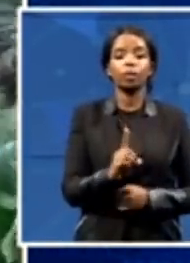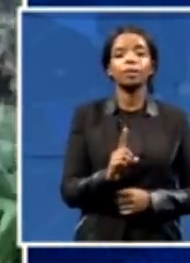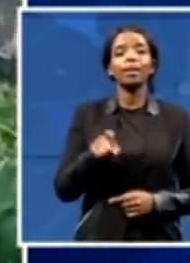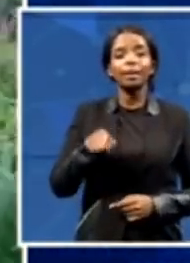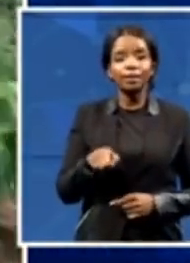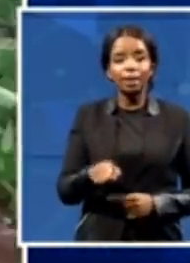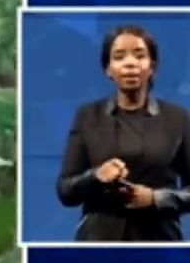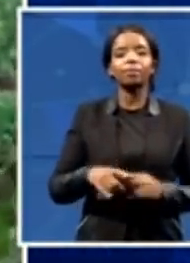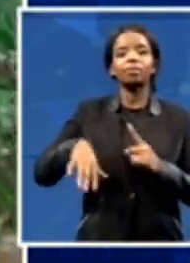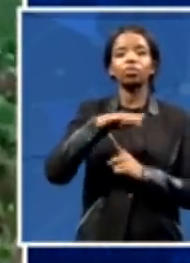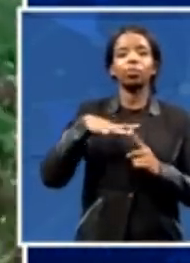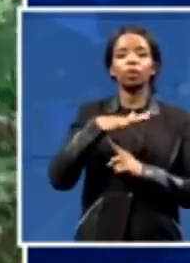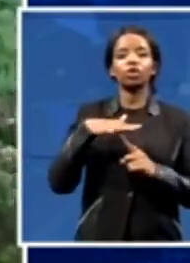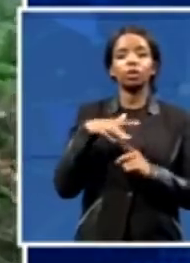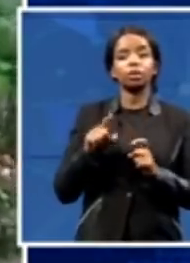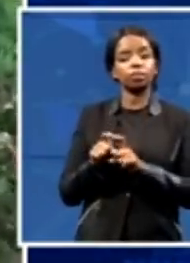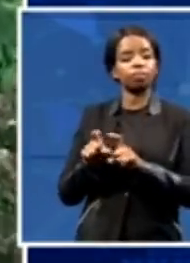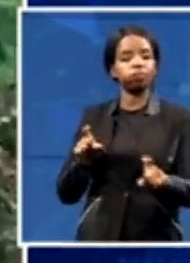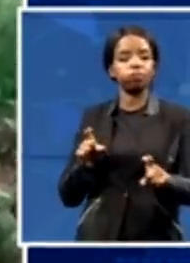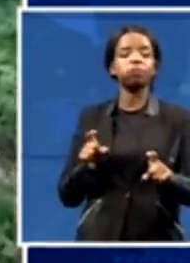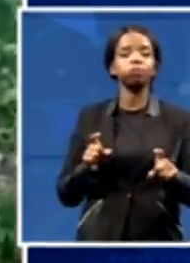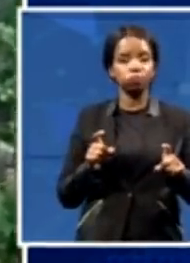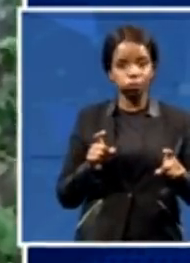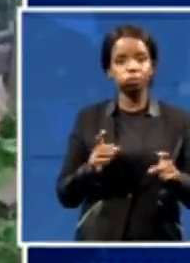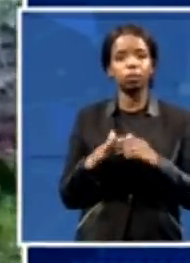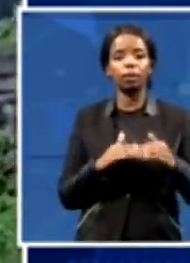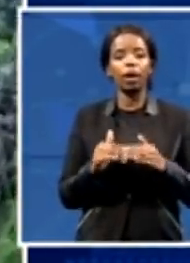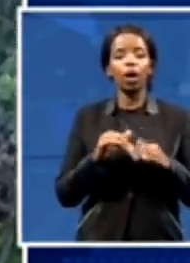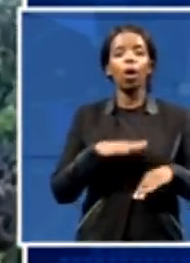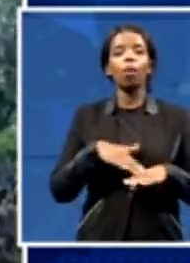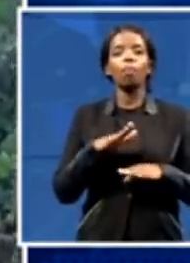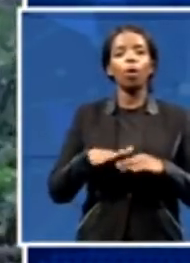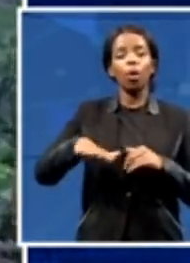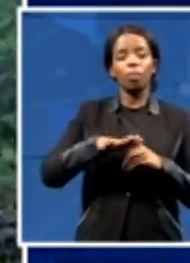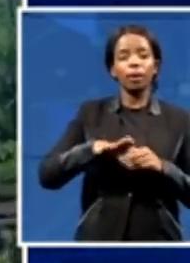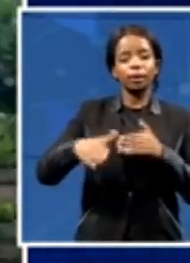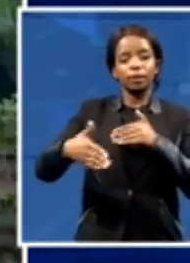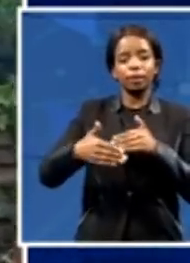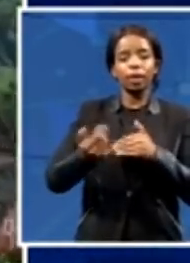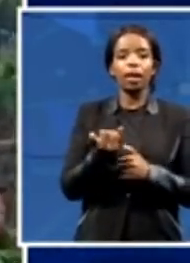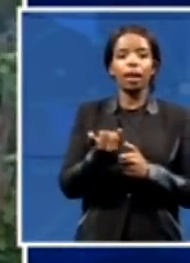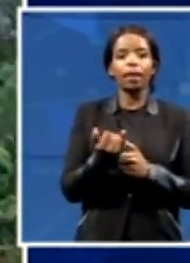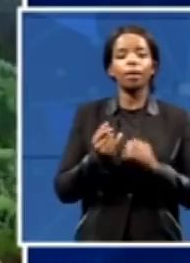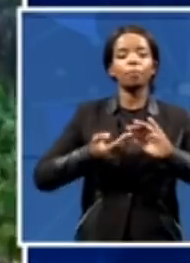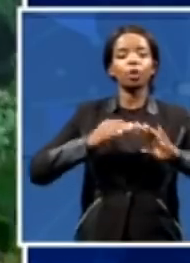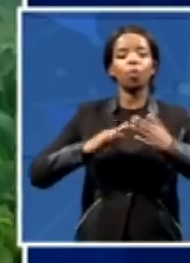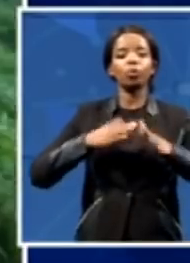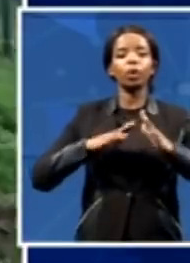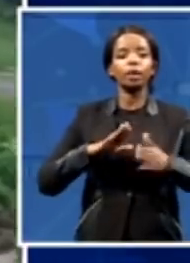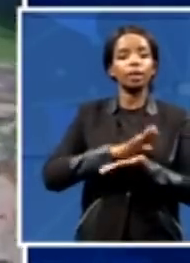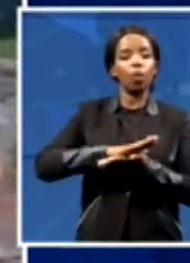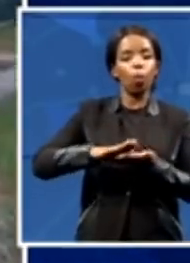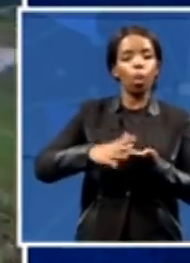centers, such as the community halls that they can stay. And also, they've been told to evacuate. They've